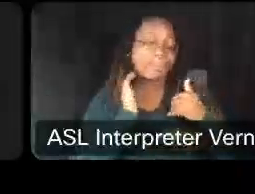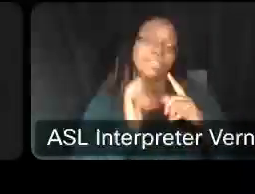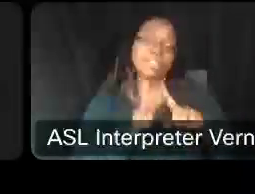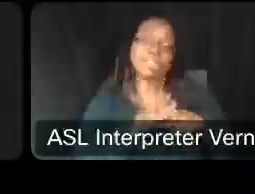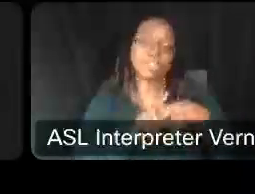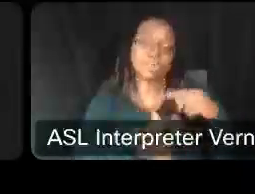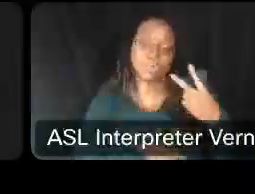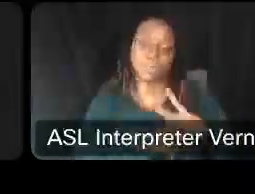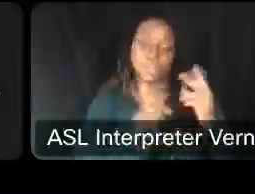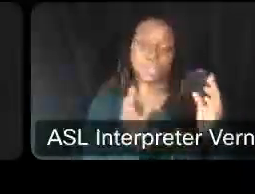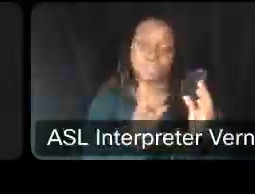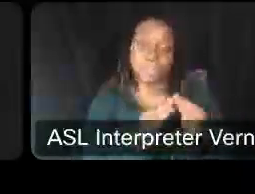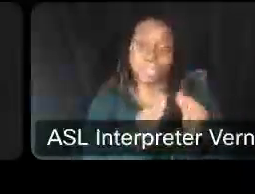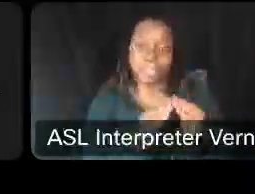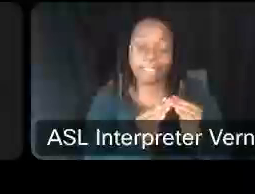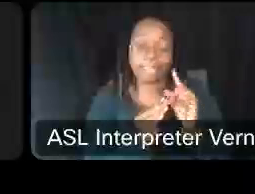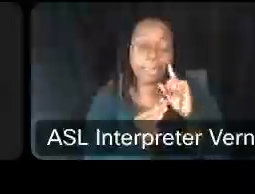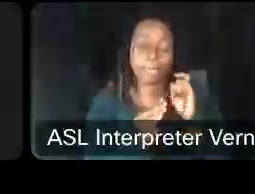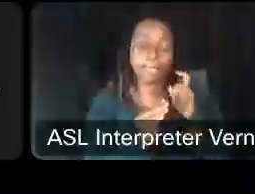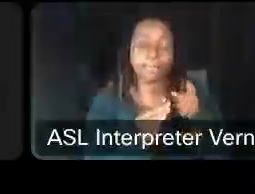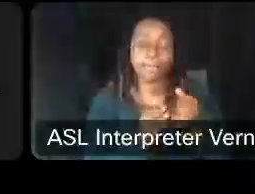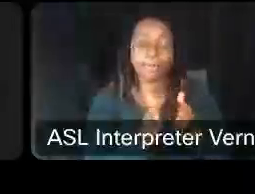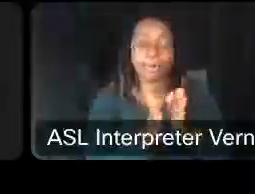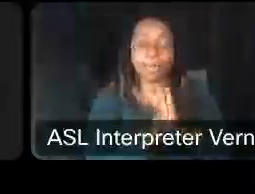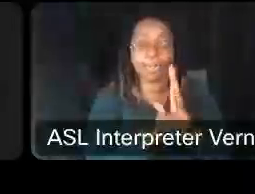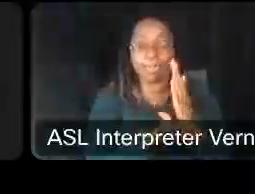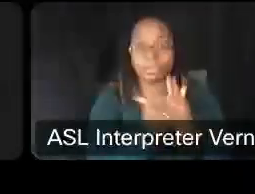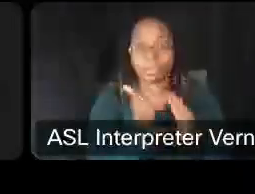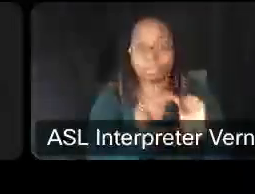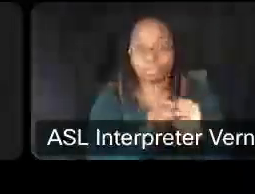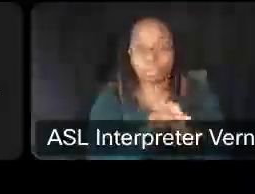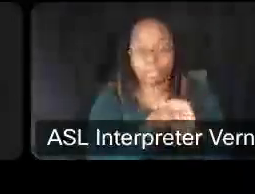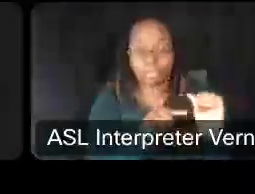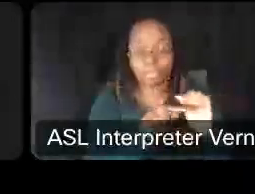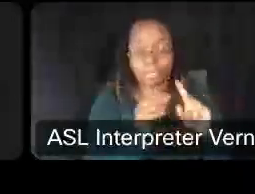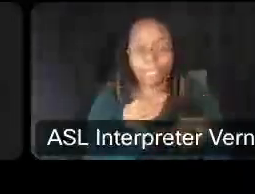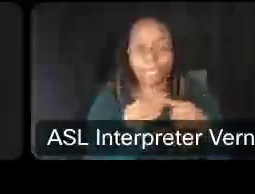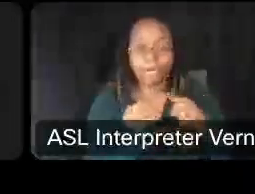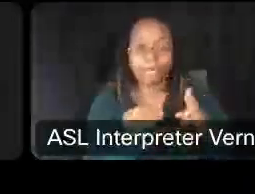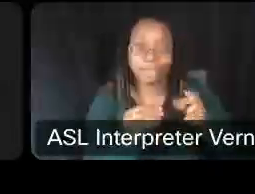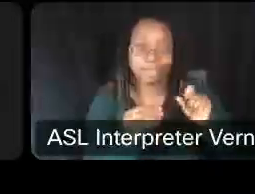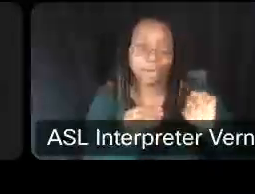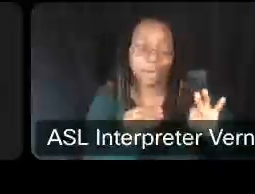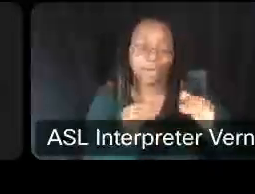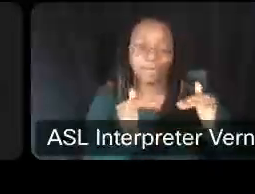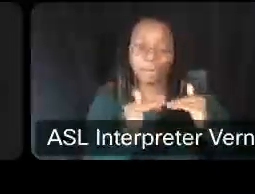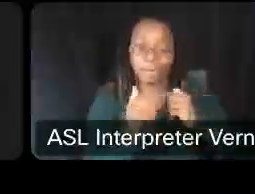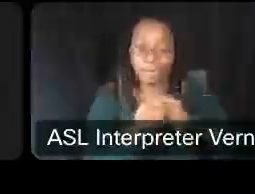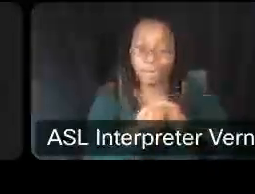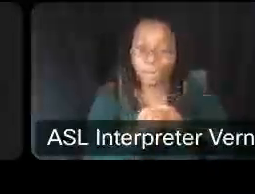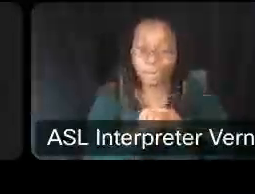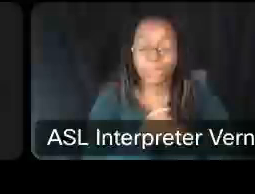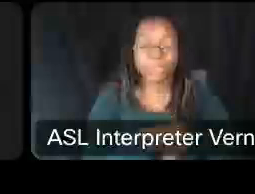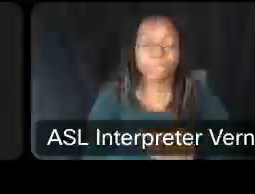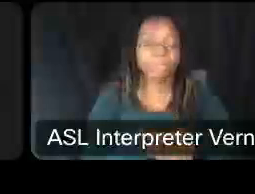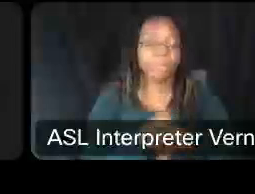meeting because they requested some training about the history of peer support and what the values